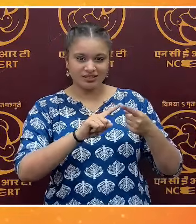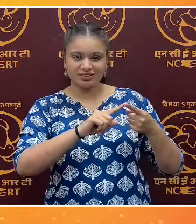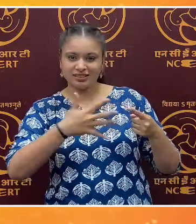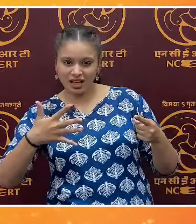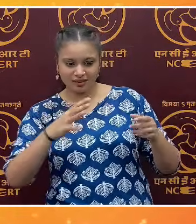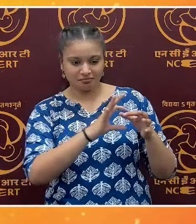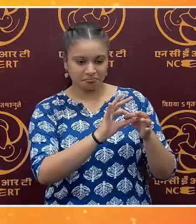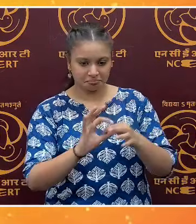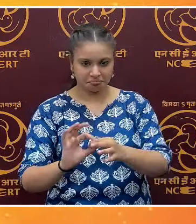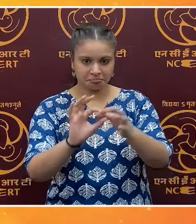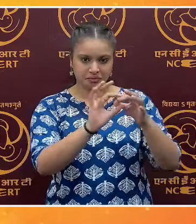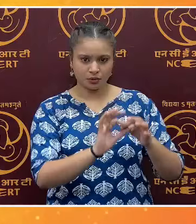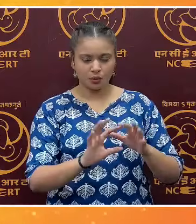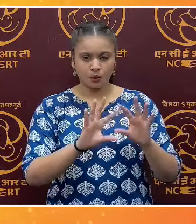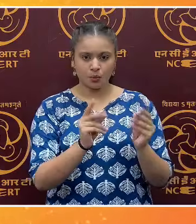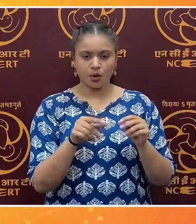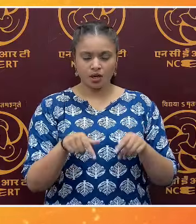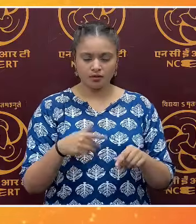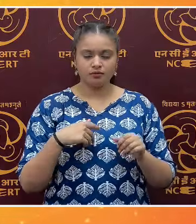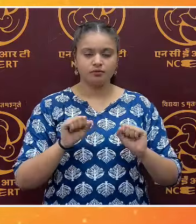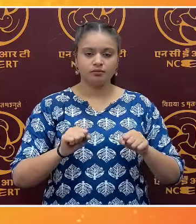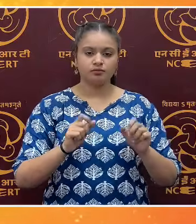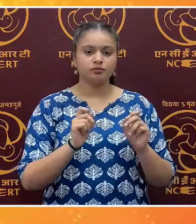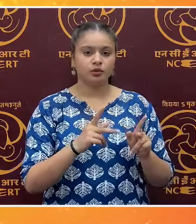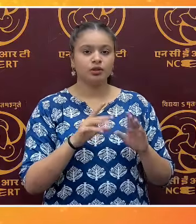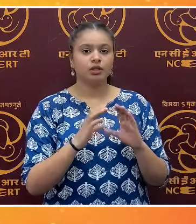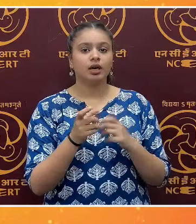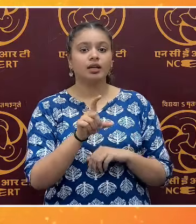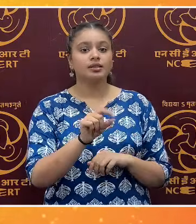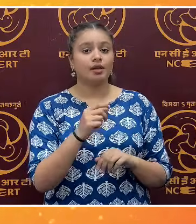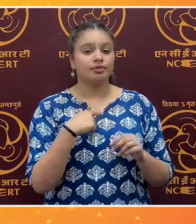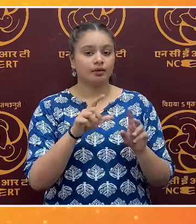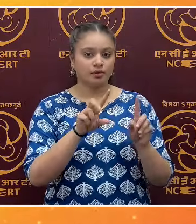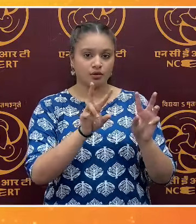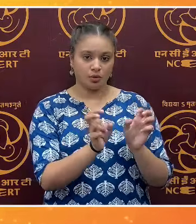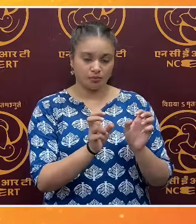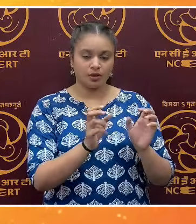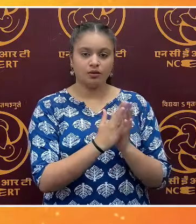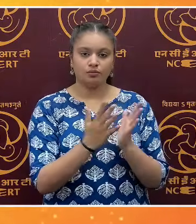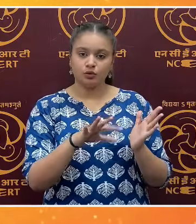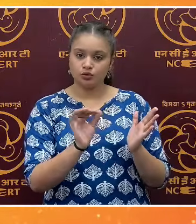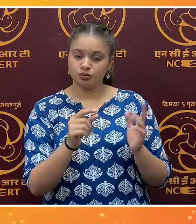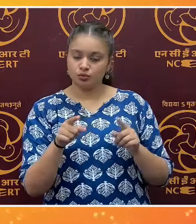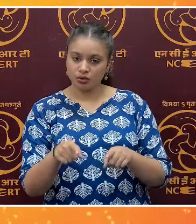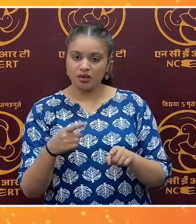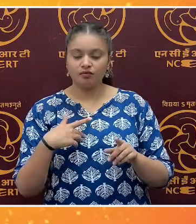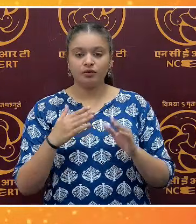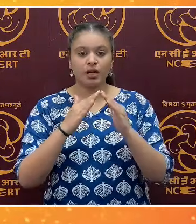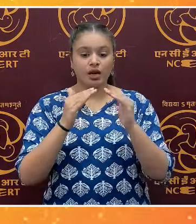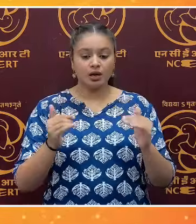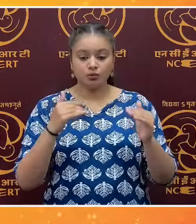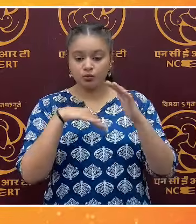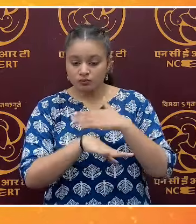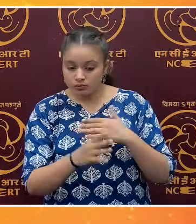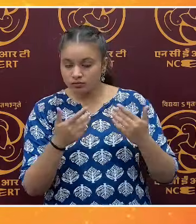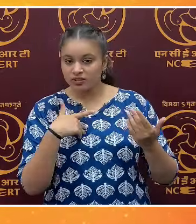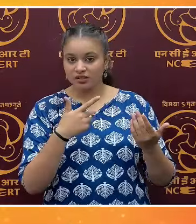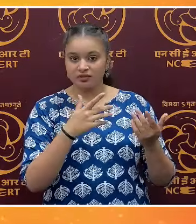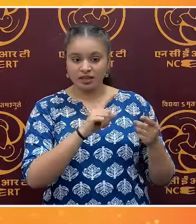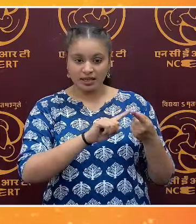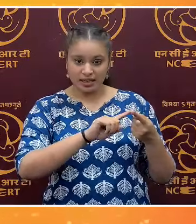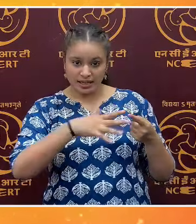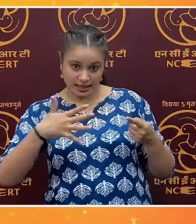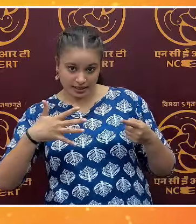we have in the topic? This is a class 10th topic, household circuits, in which we understand how the